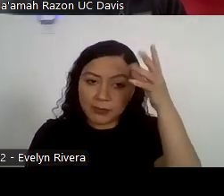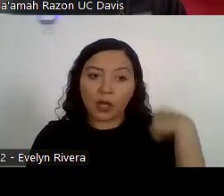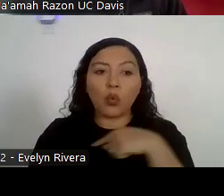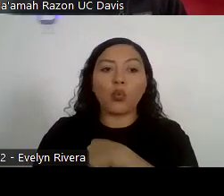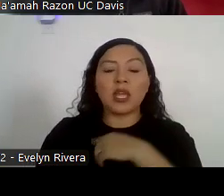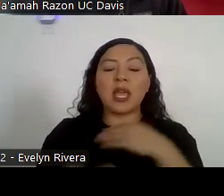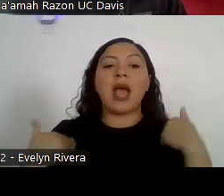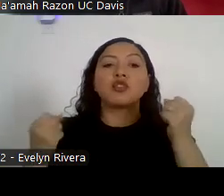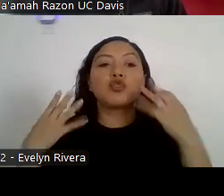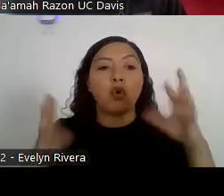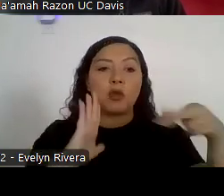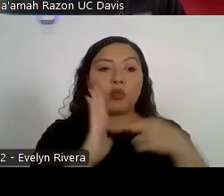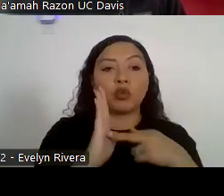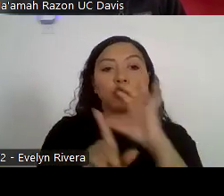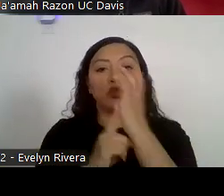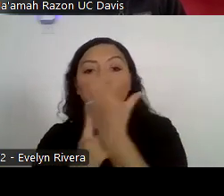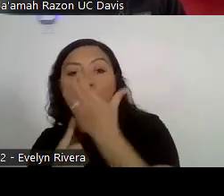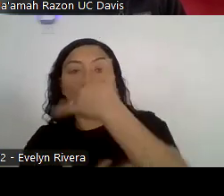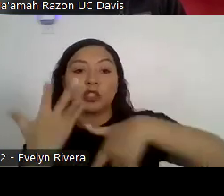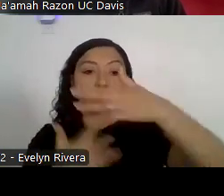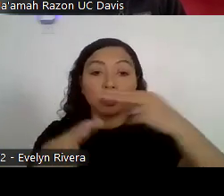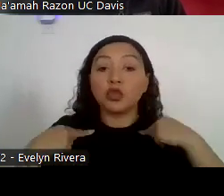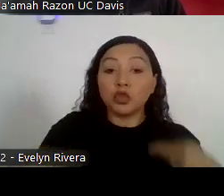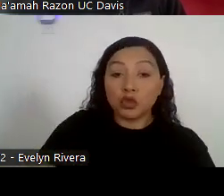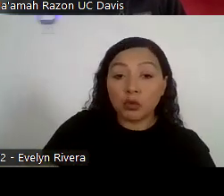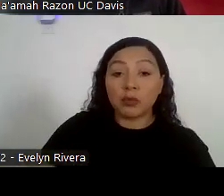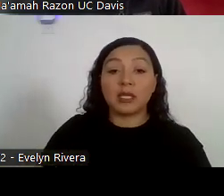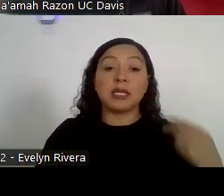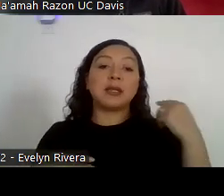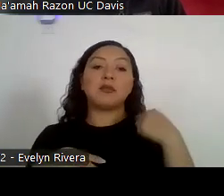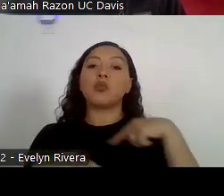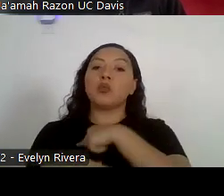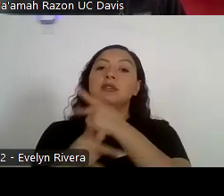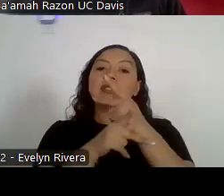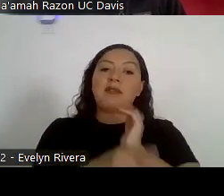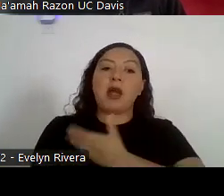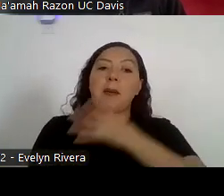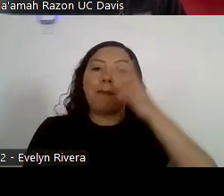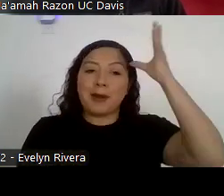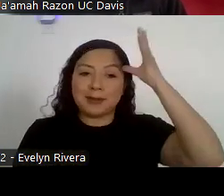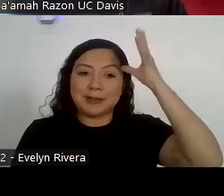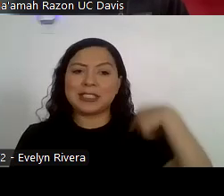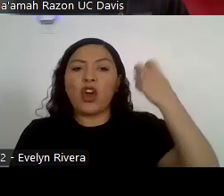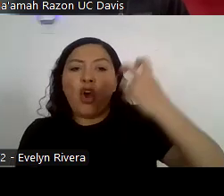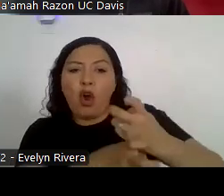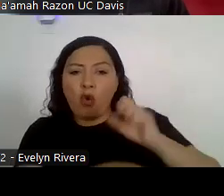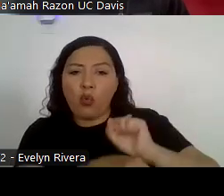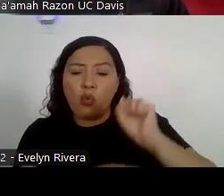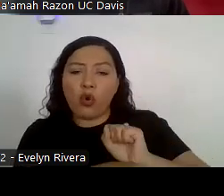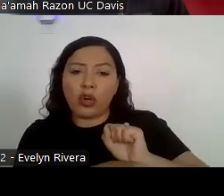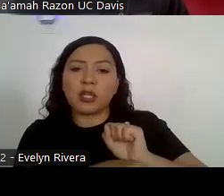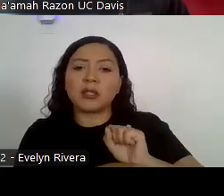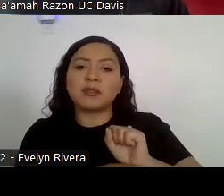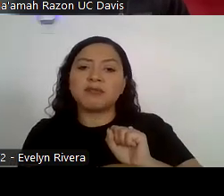has aggressive outbursts, it's very complicated. This is beautiful work, but it's also very heavy." And then from an interview